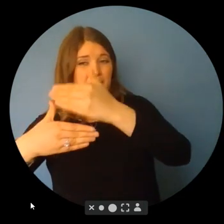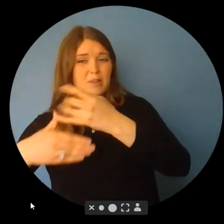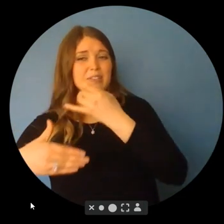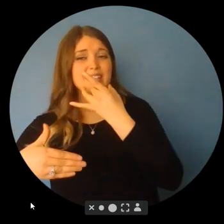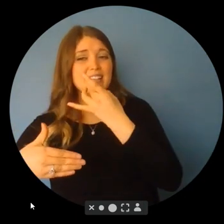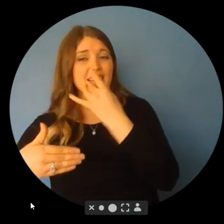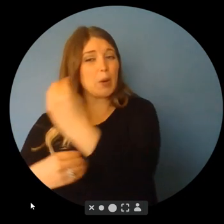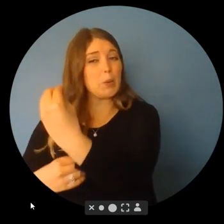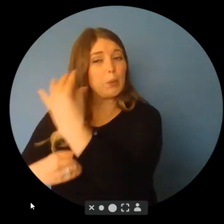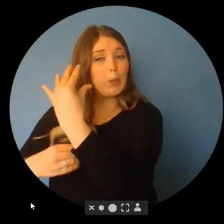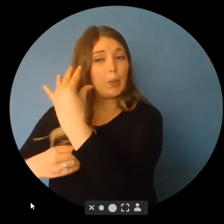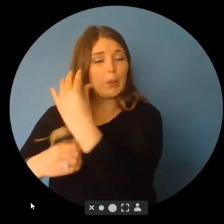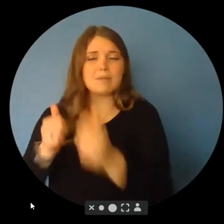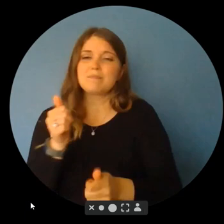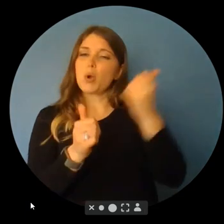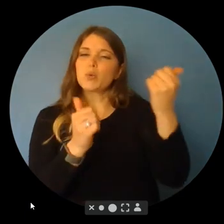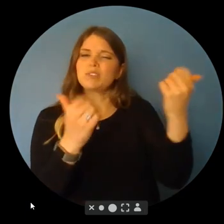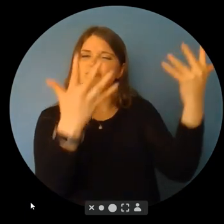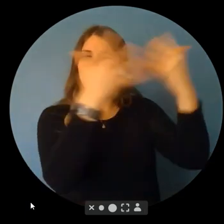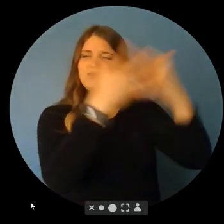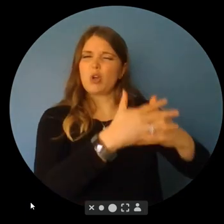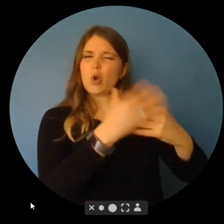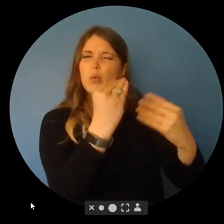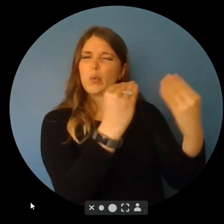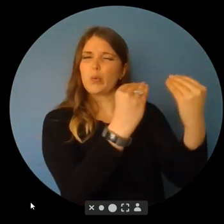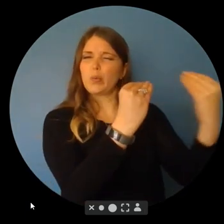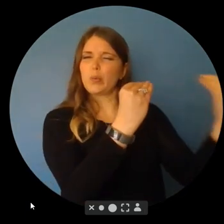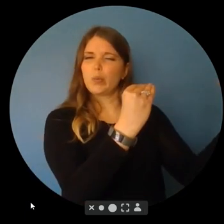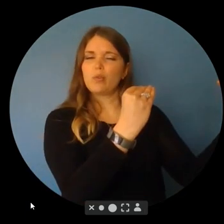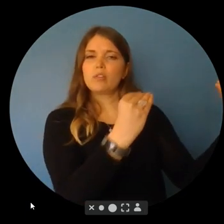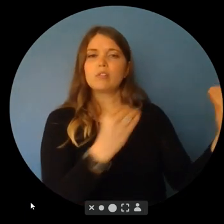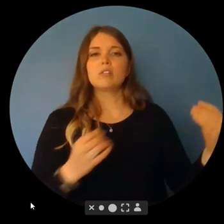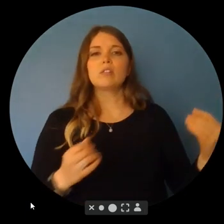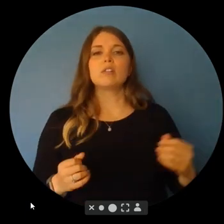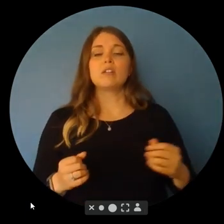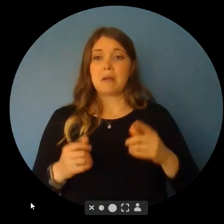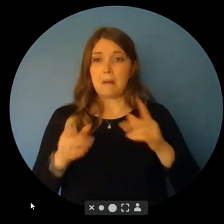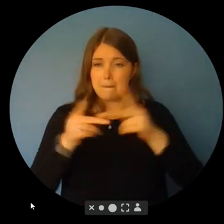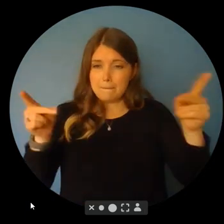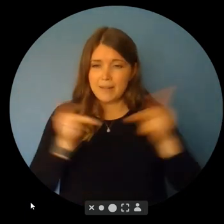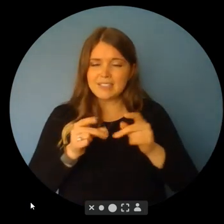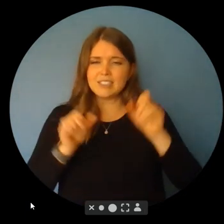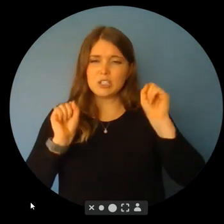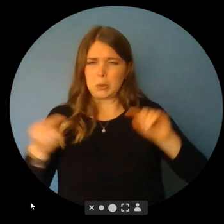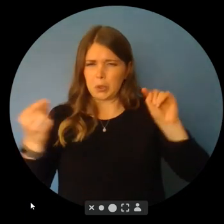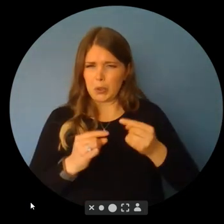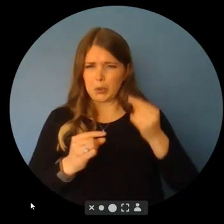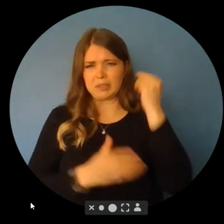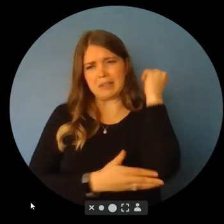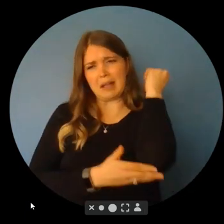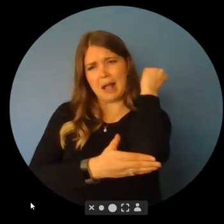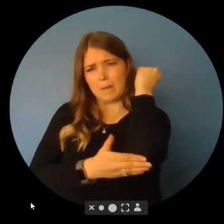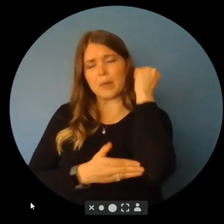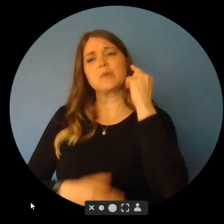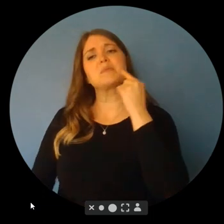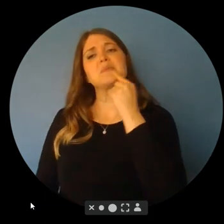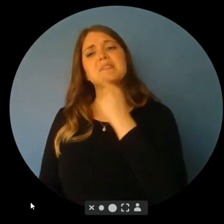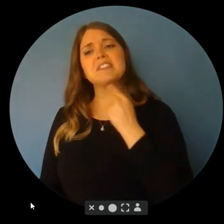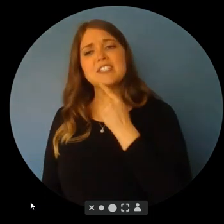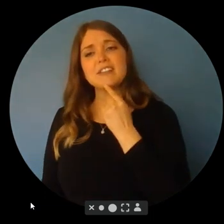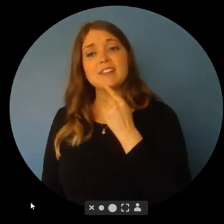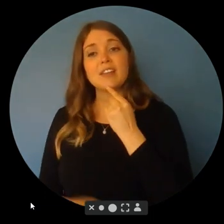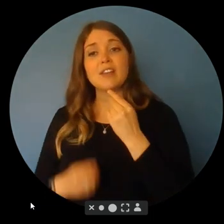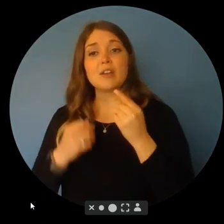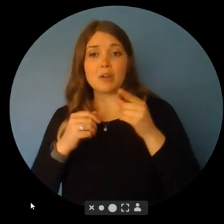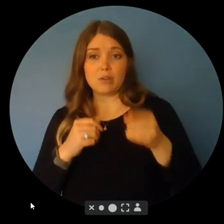dark. A place you could sprain both your elbow and chin. Do you dare to stay out, or do